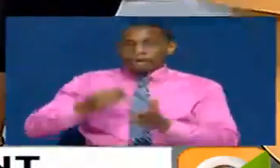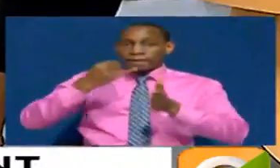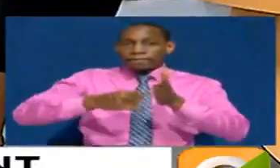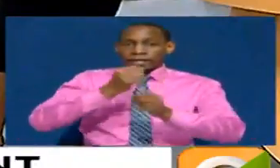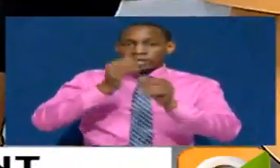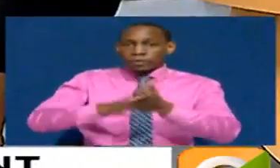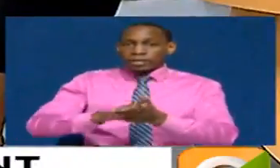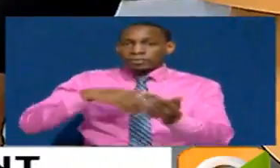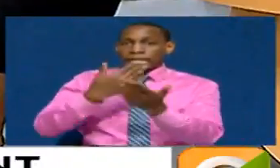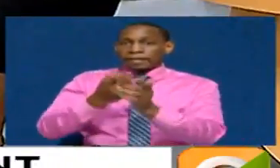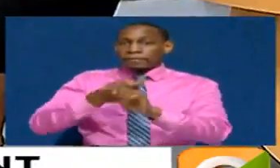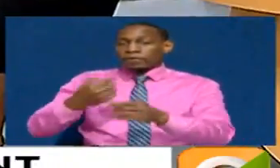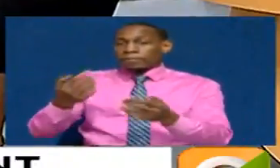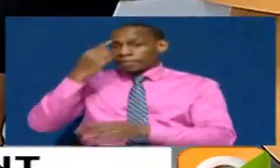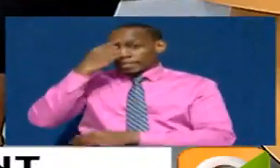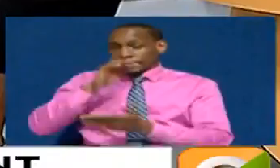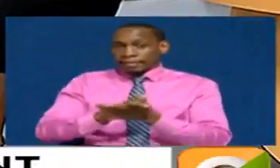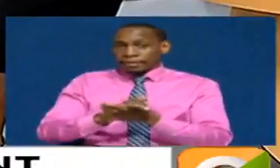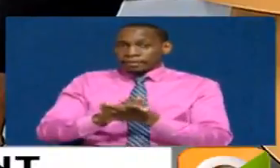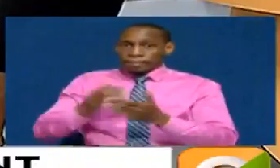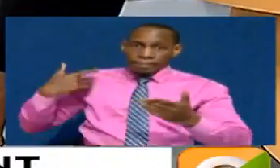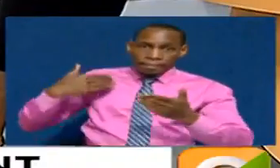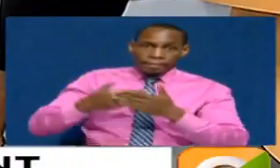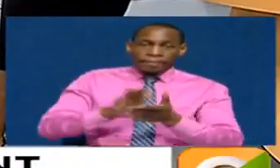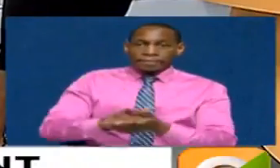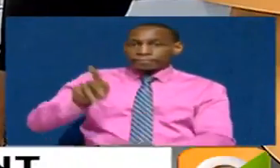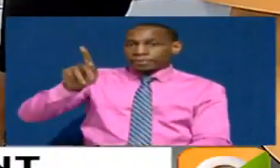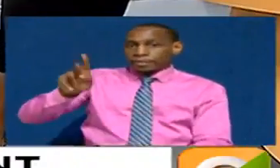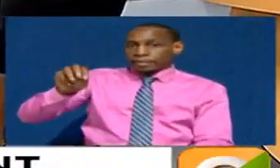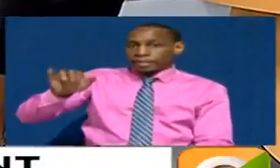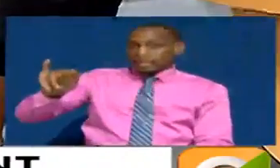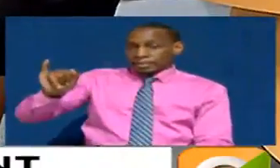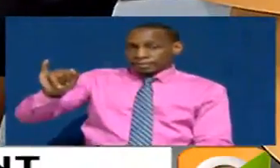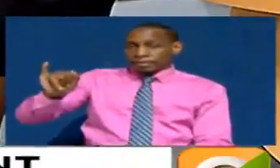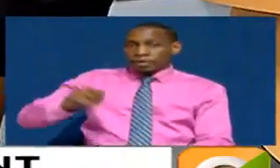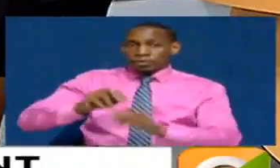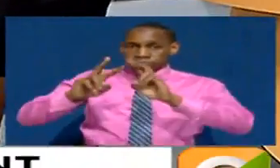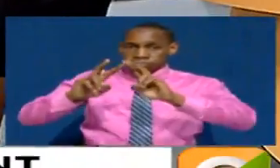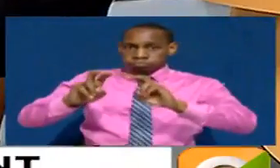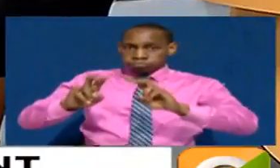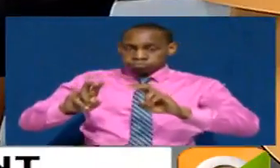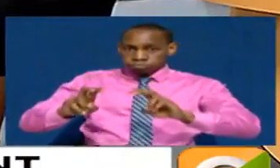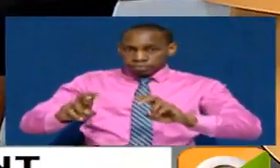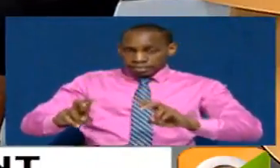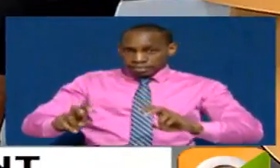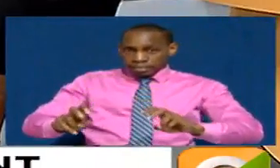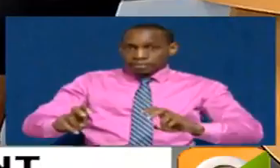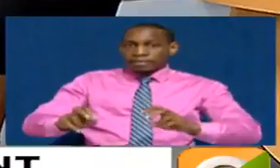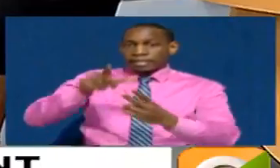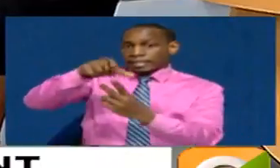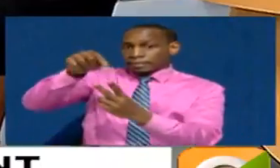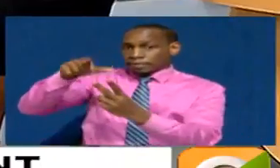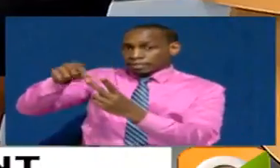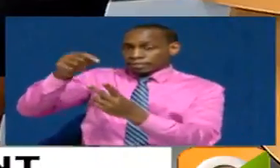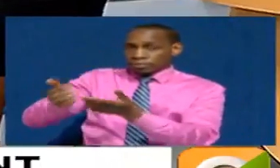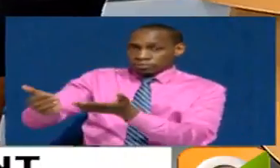who'd arrived from India. Since then, the Kenya Medical Research Institute has been conducting gene sequencing on some of the